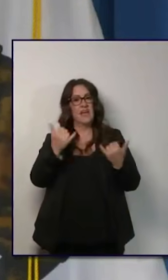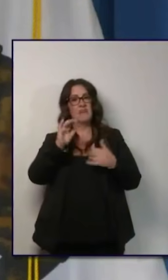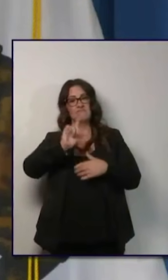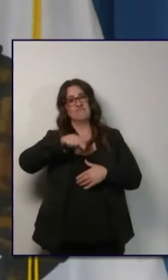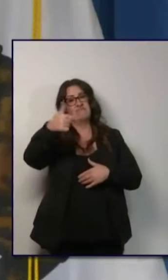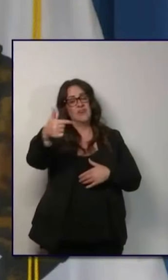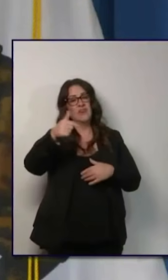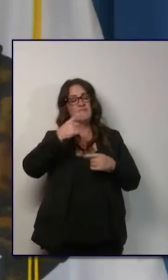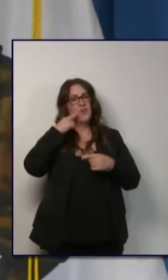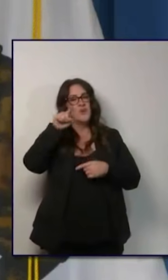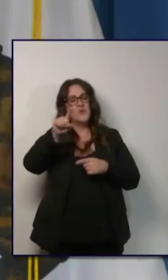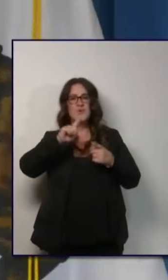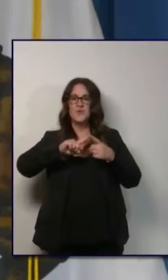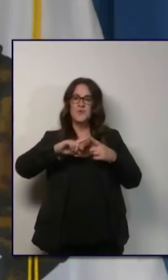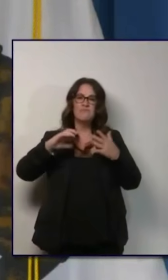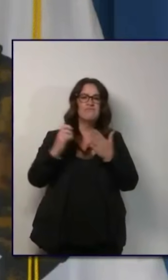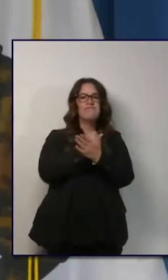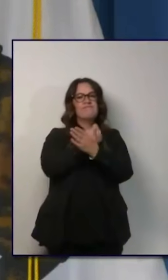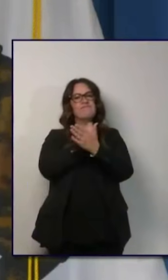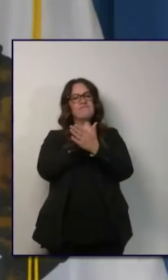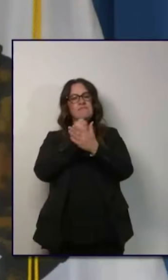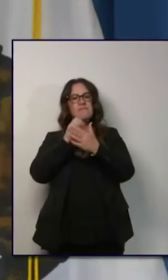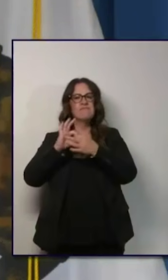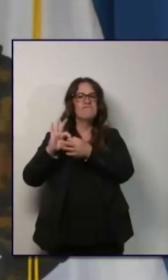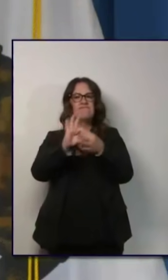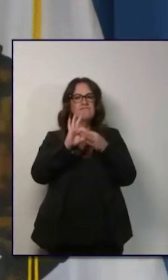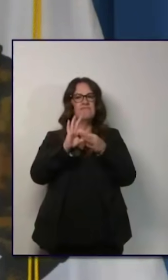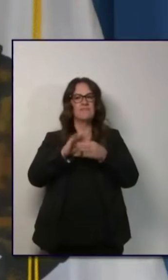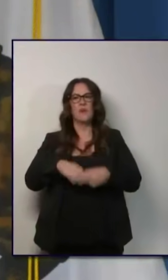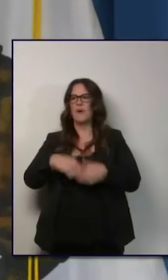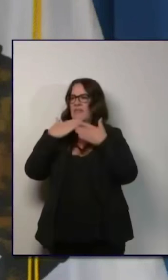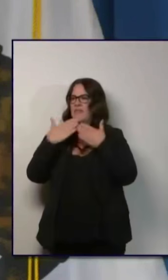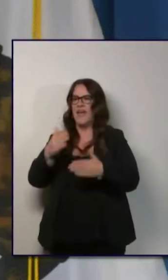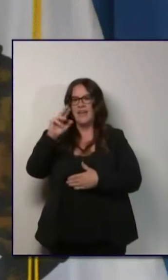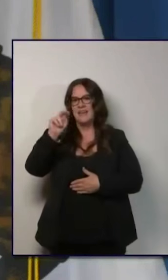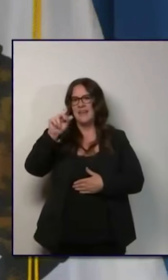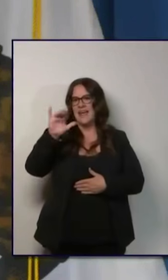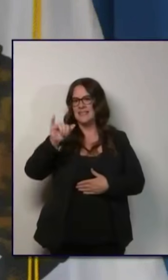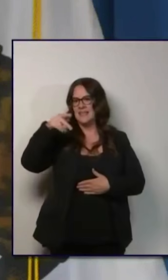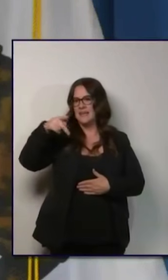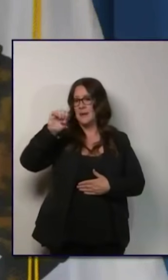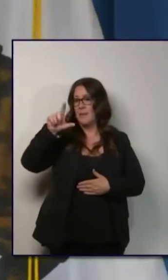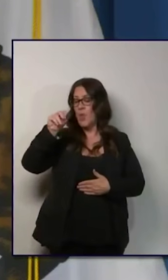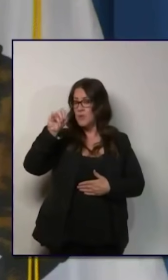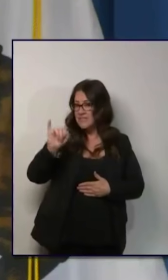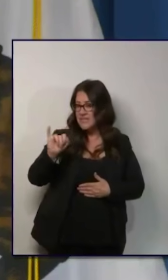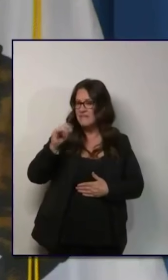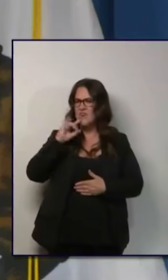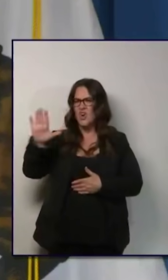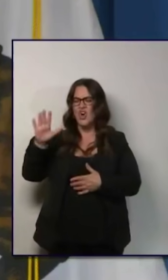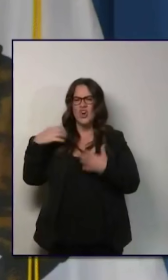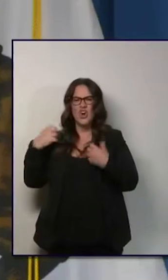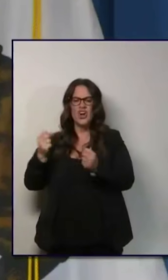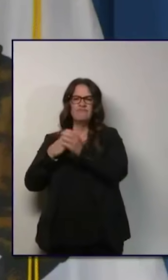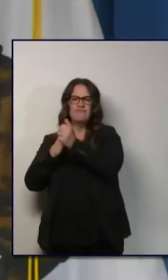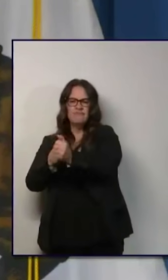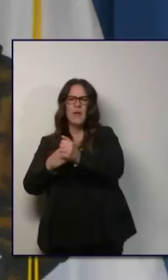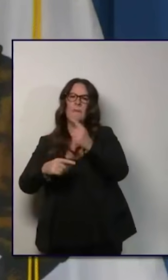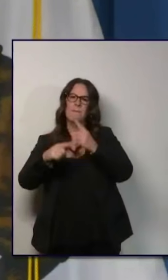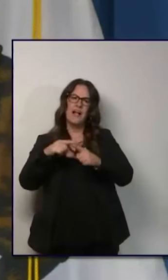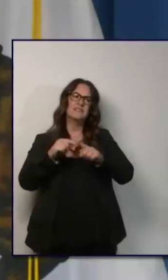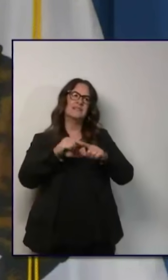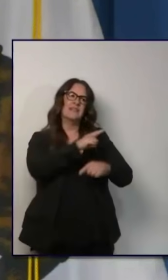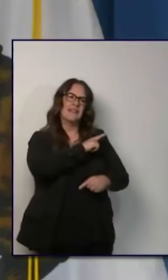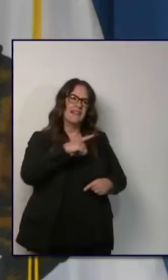want to thank again the incredible leadership of Nancy Pelosi, and I encourage my Republican friends, those on the other aisle in the